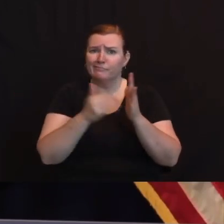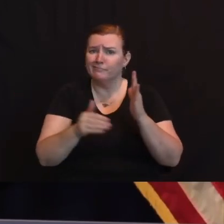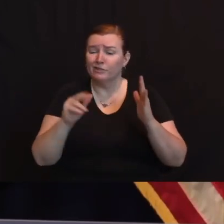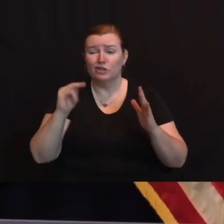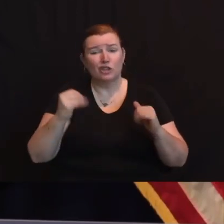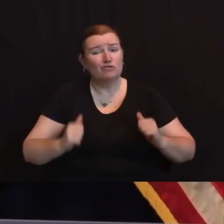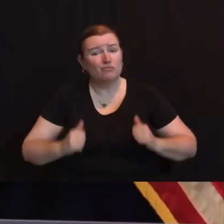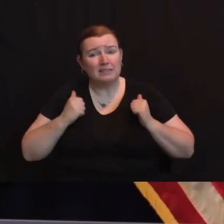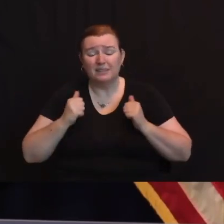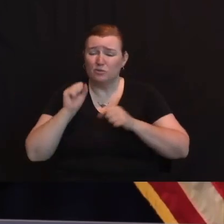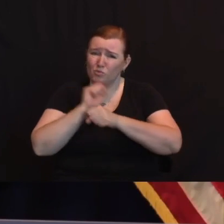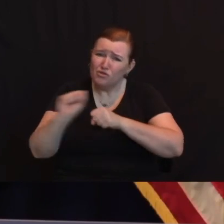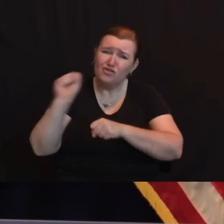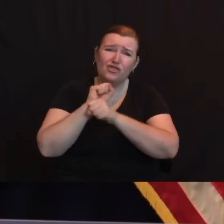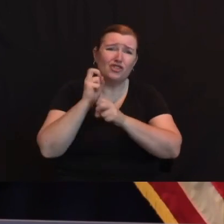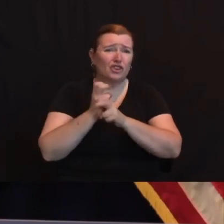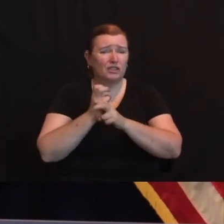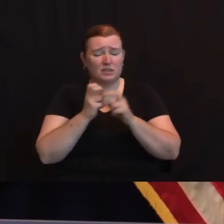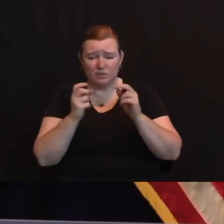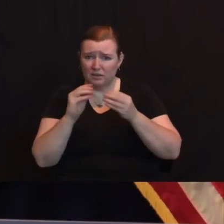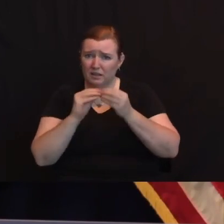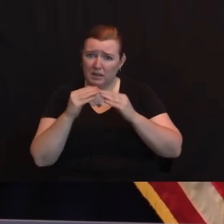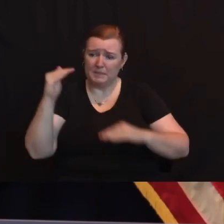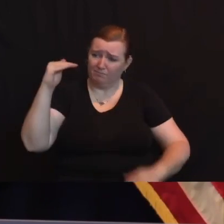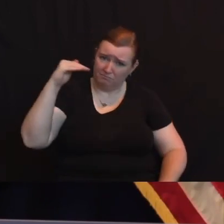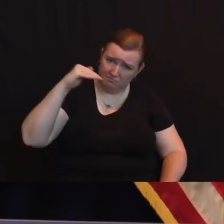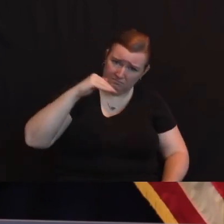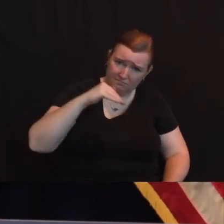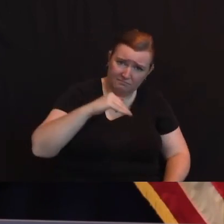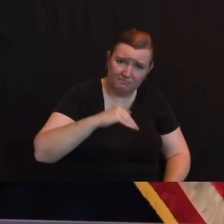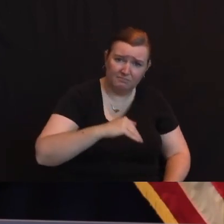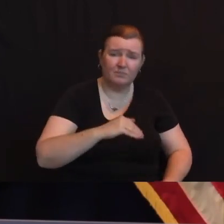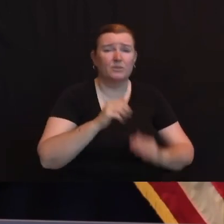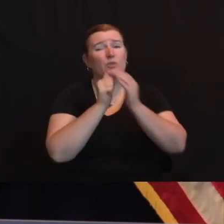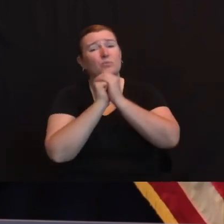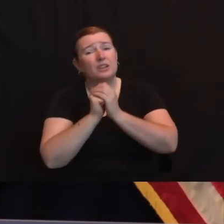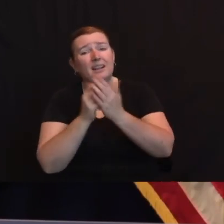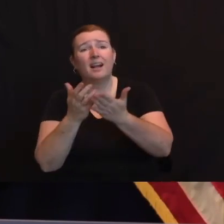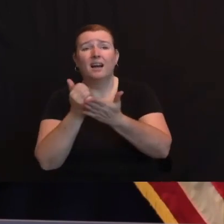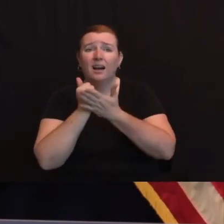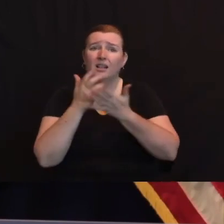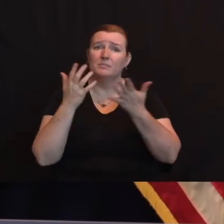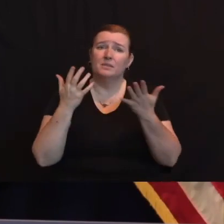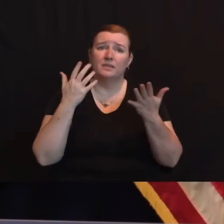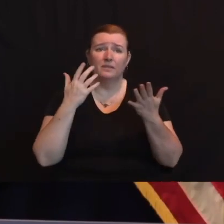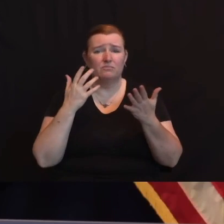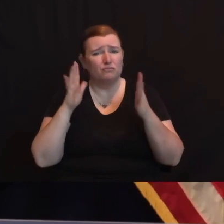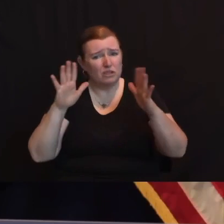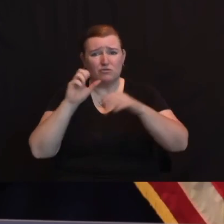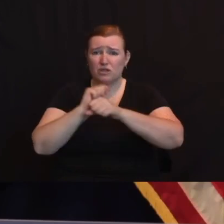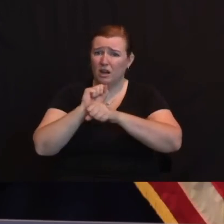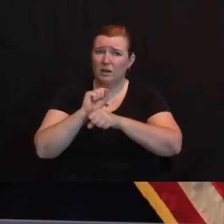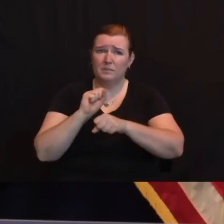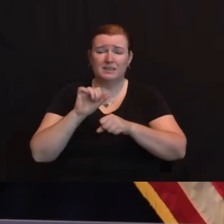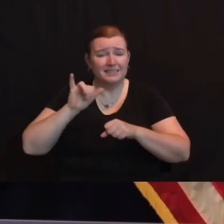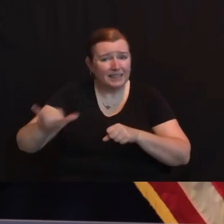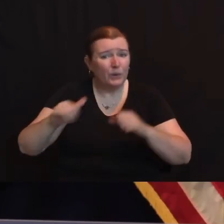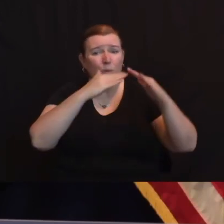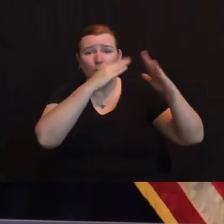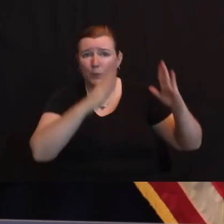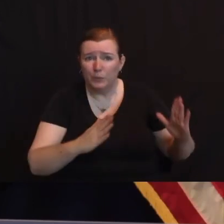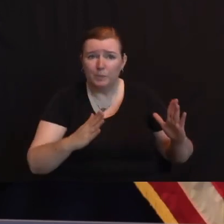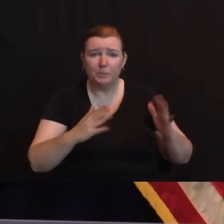hard to flatten the curve in our state. We asked for your help, and you did an incredible job. You stayed home, you social